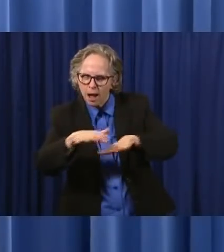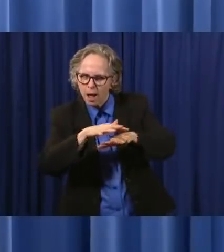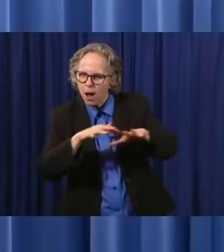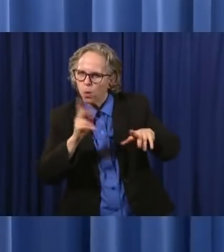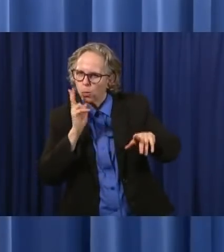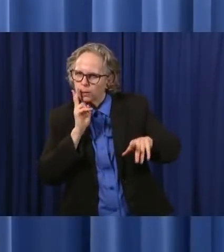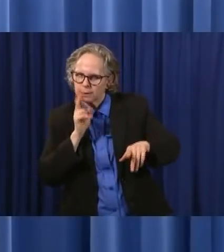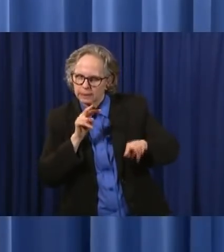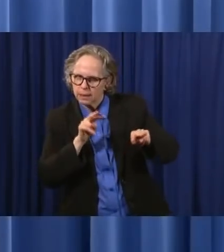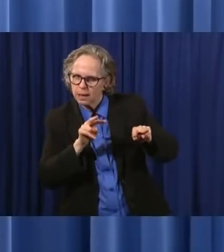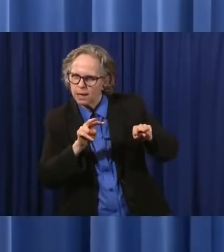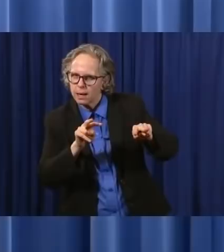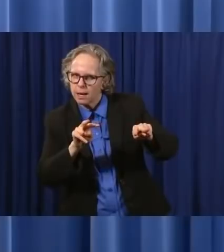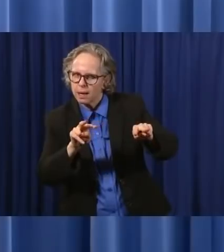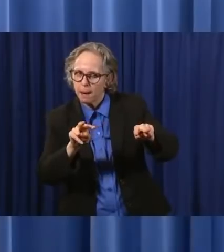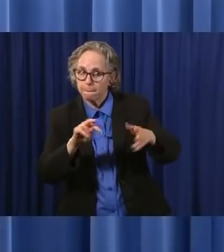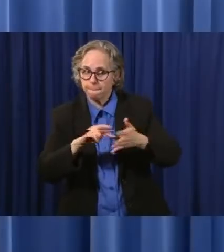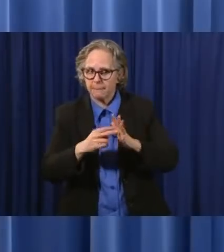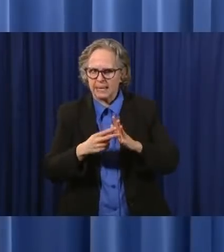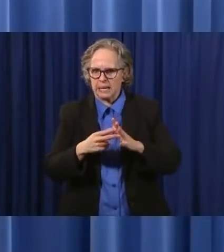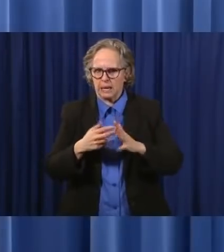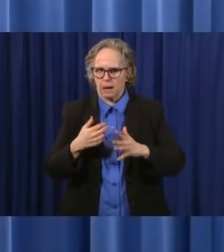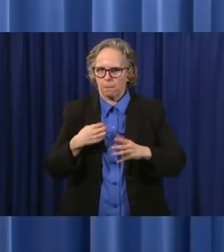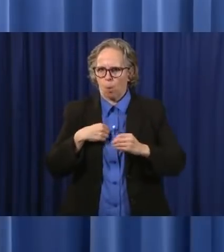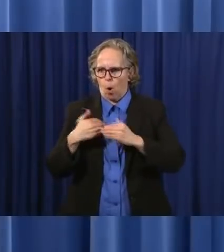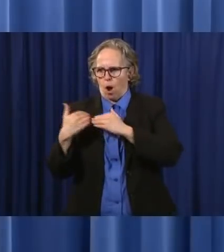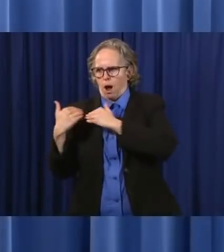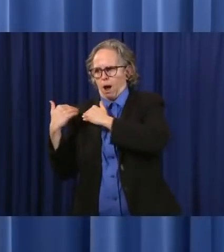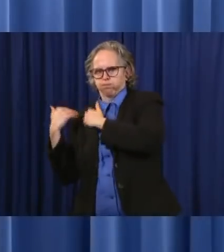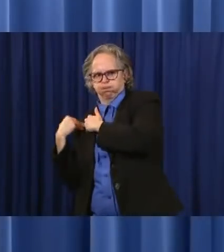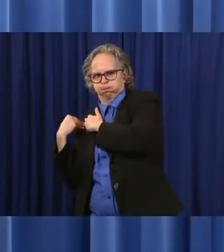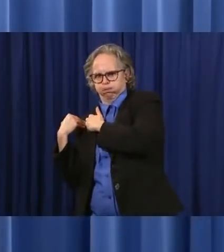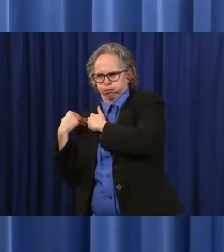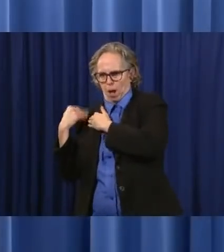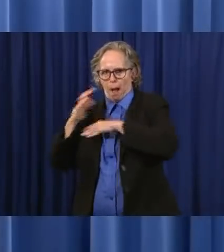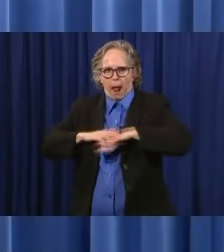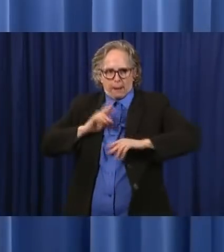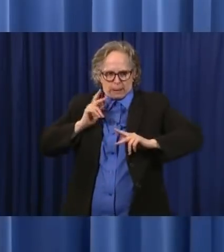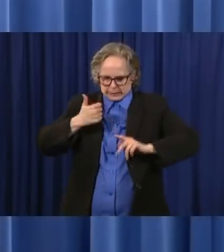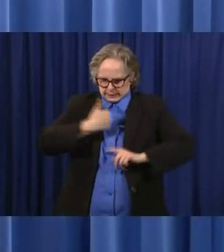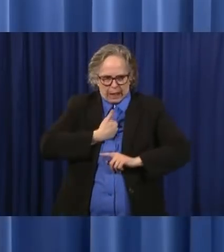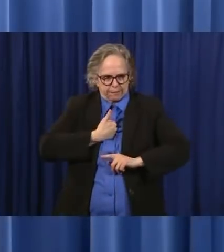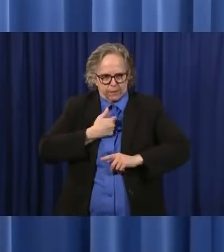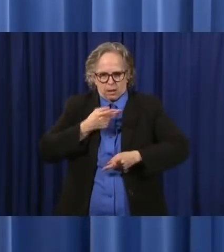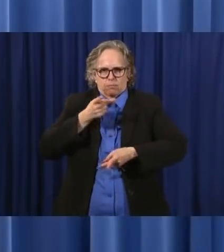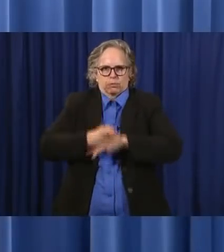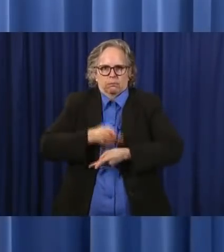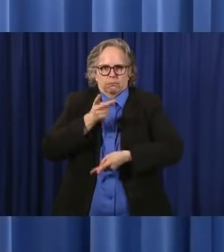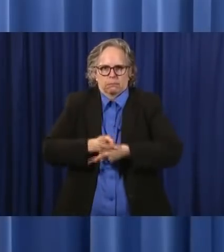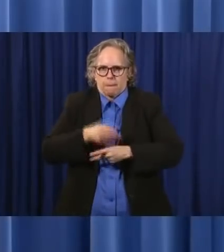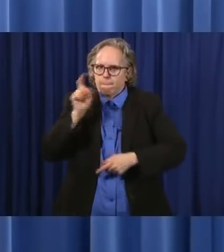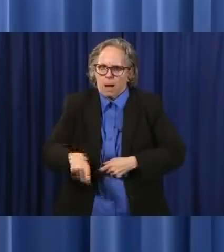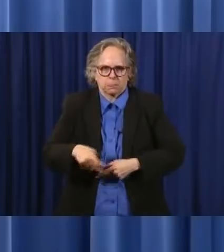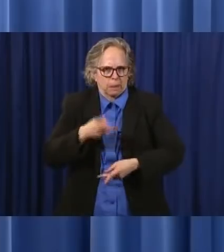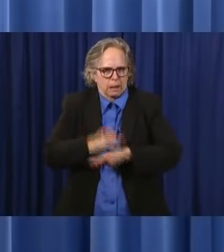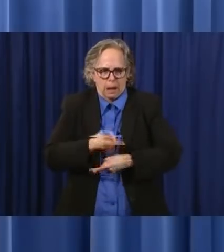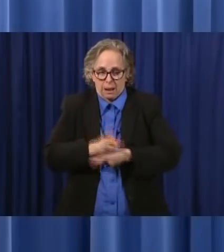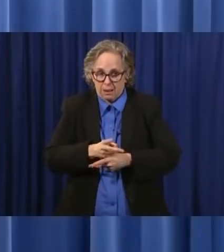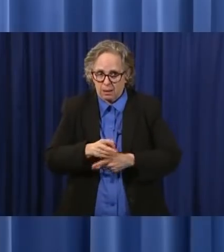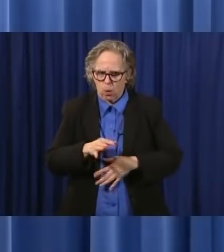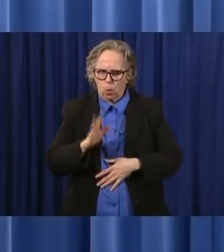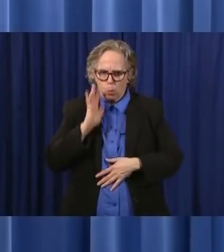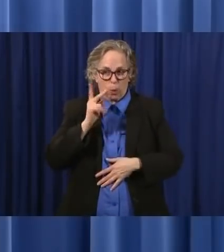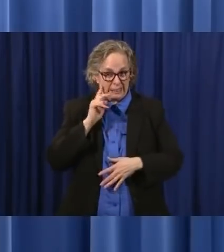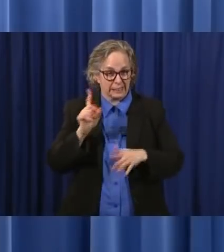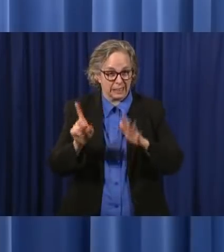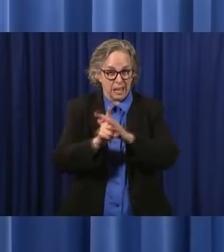incumbent upon all of us to be even more careful, because what we don't want, frankly, is what we have seen in some of the stories that were